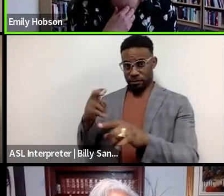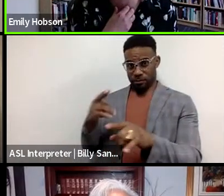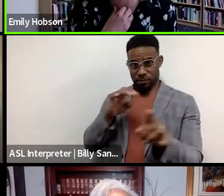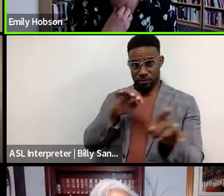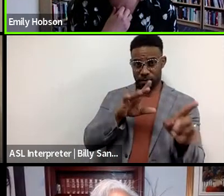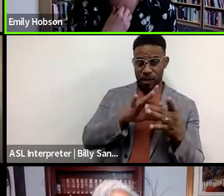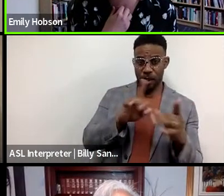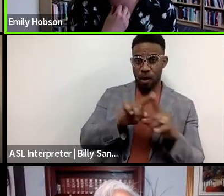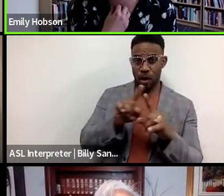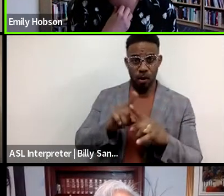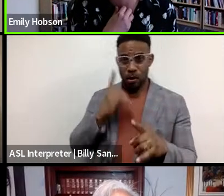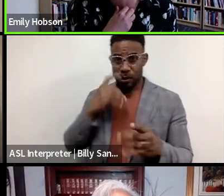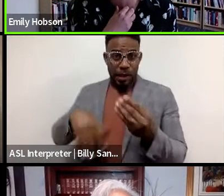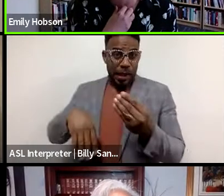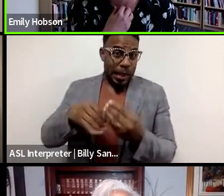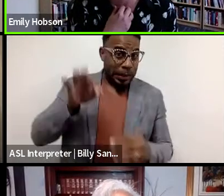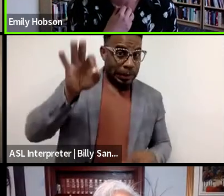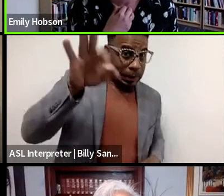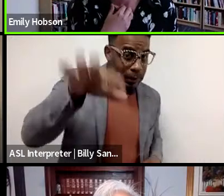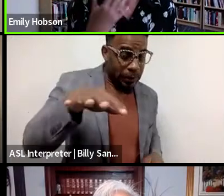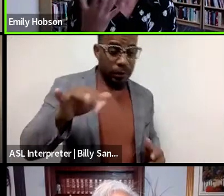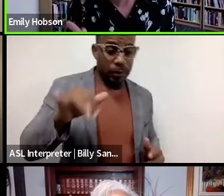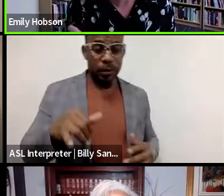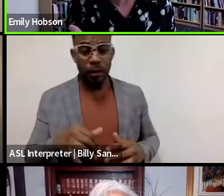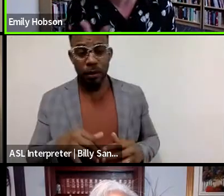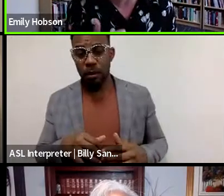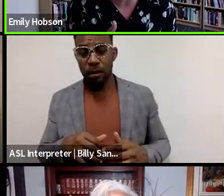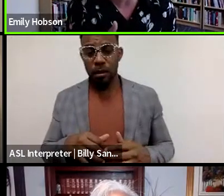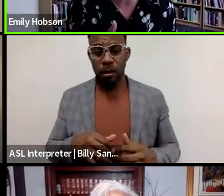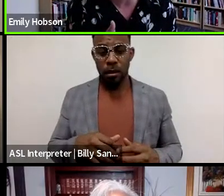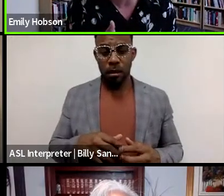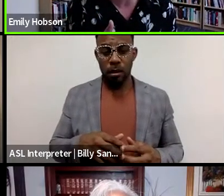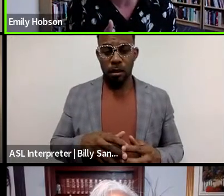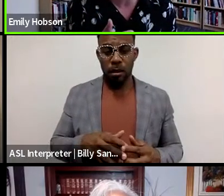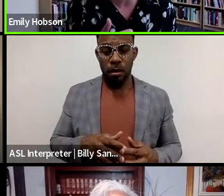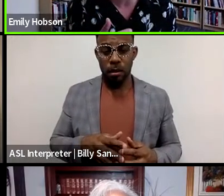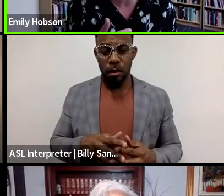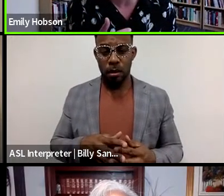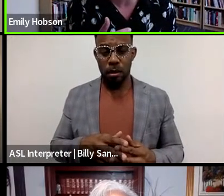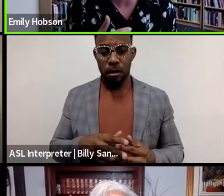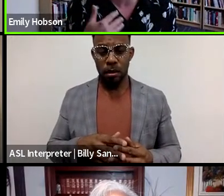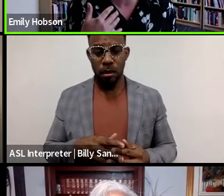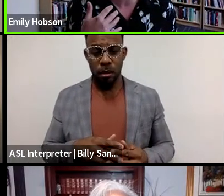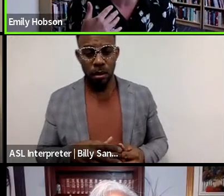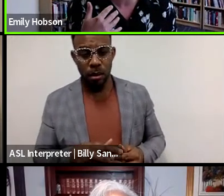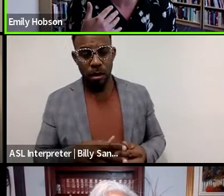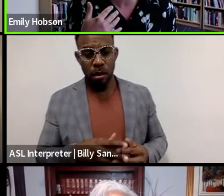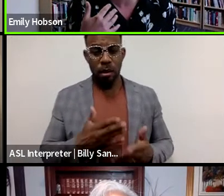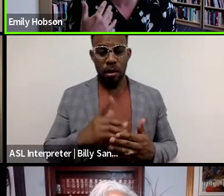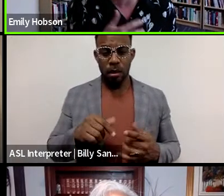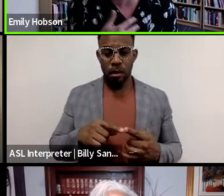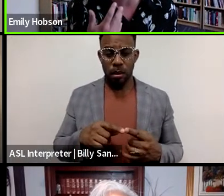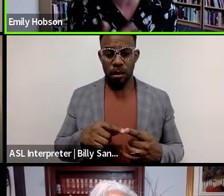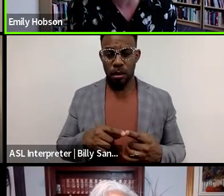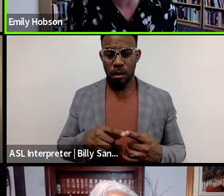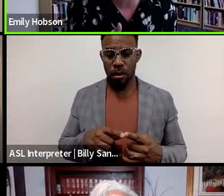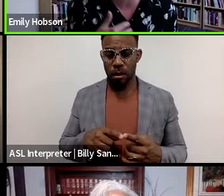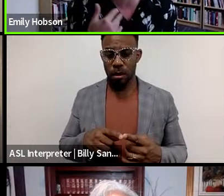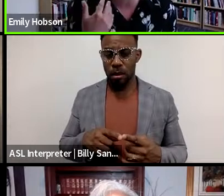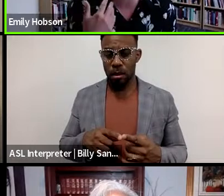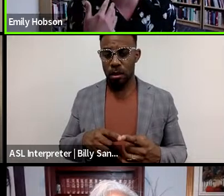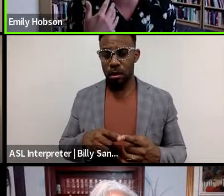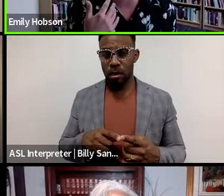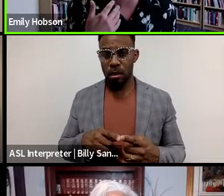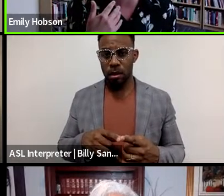also just add in that, you know, I think thinking about organizing in